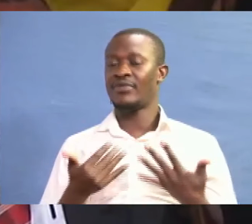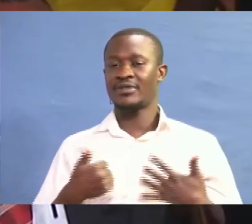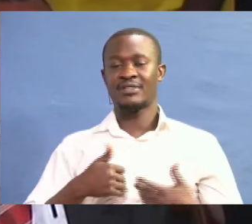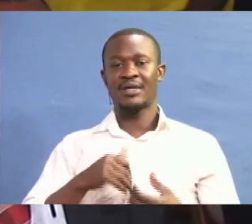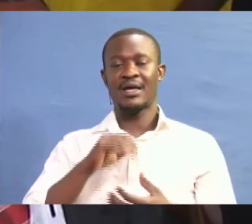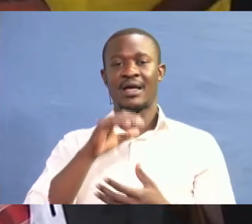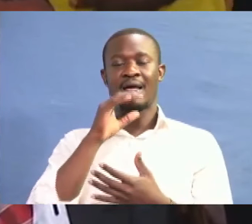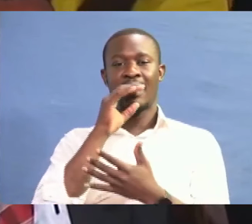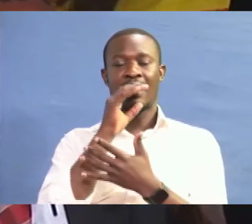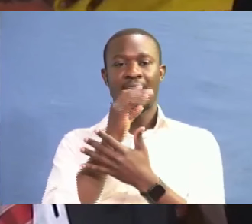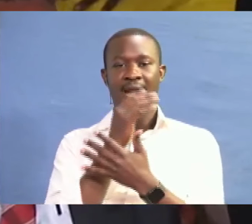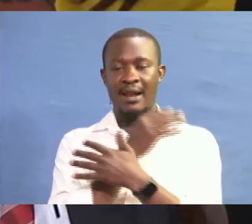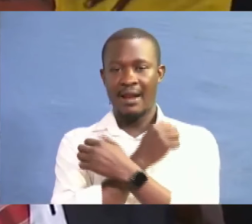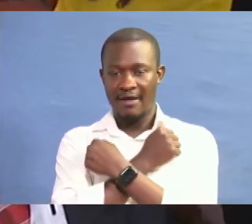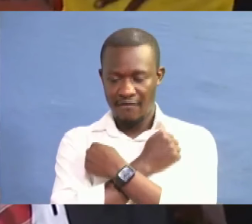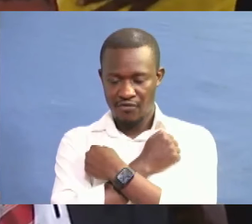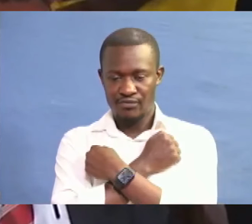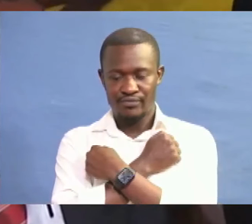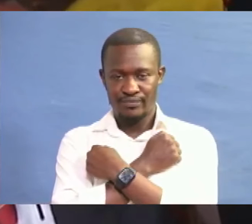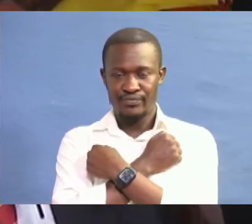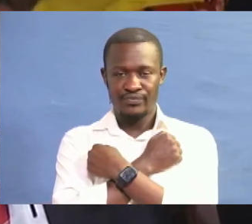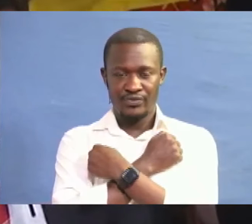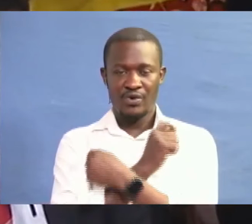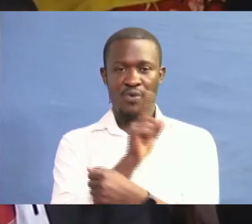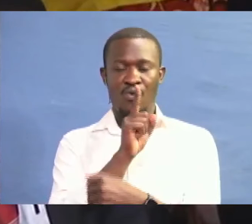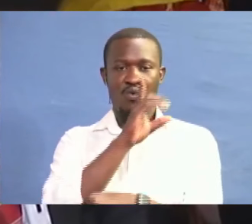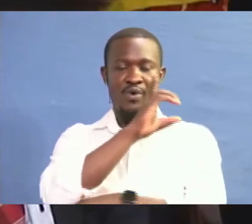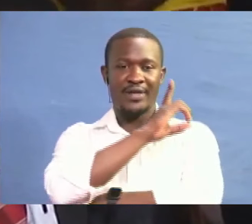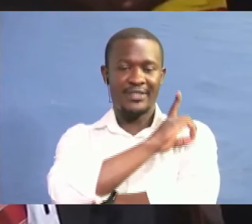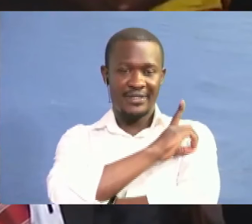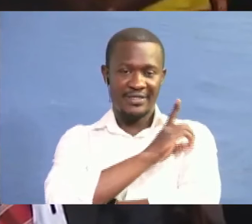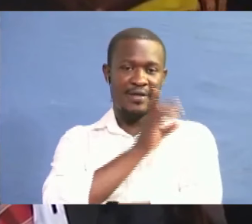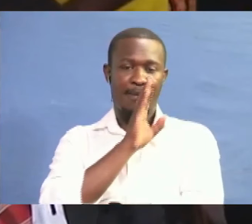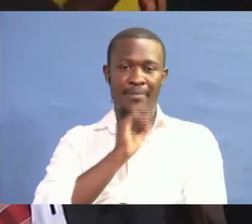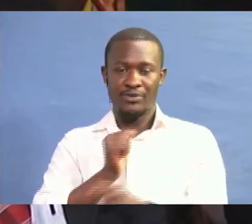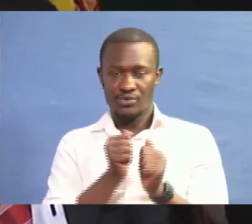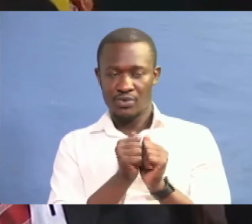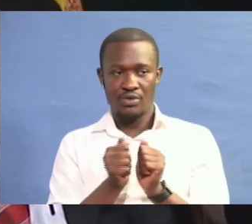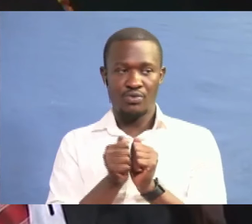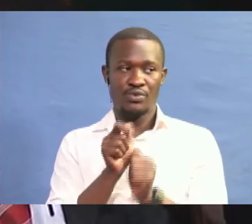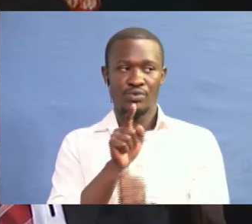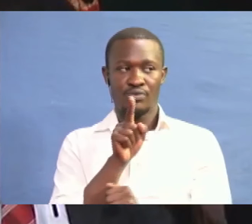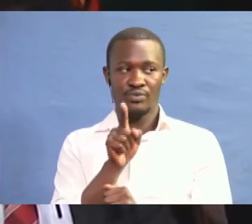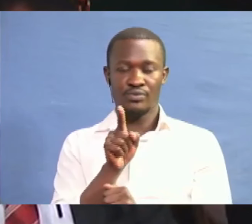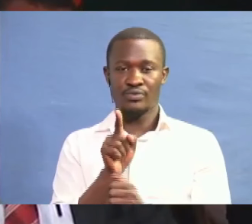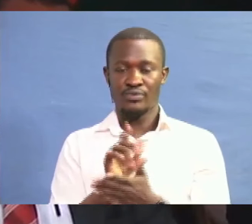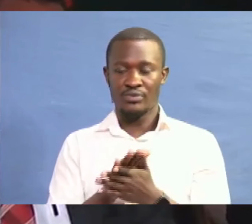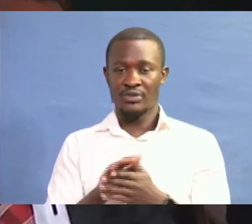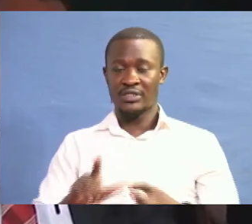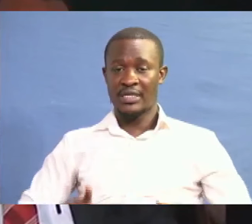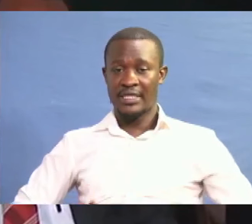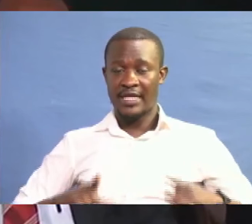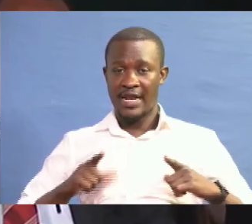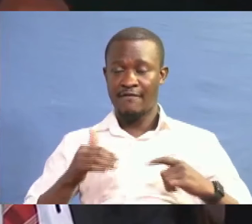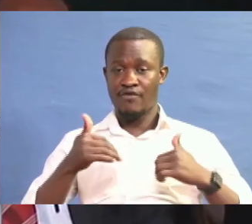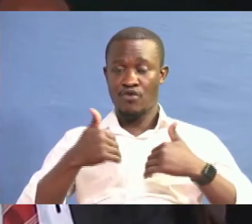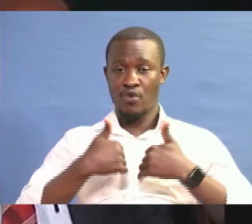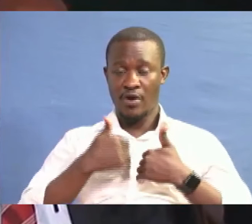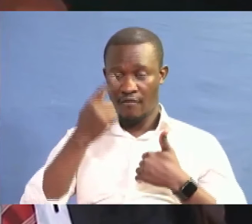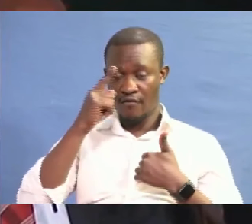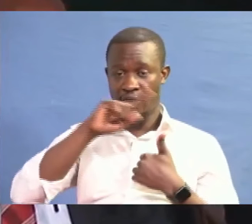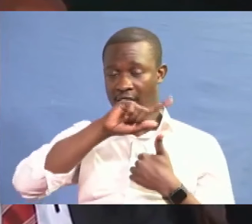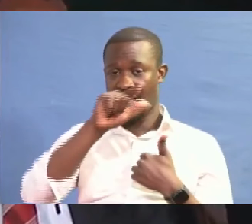Mbula, I mourn you. One day, I long to be united with you. The love you had for